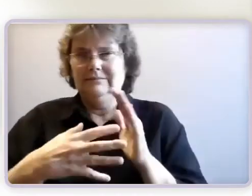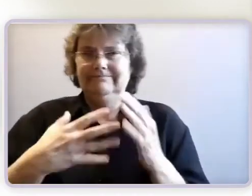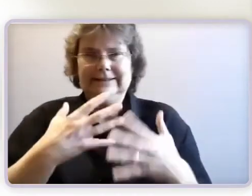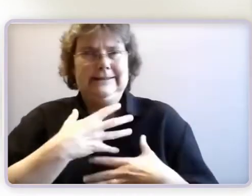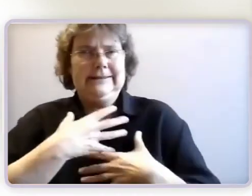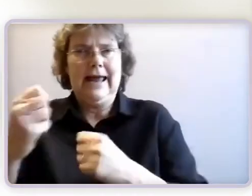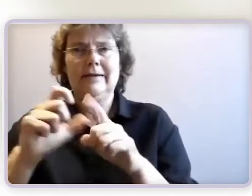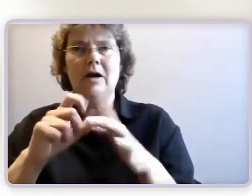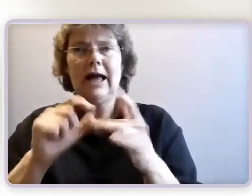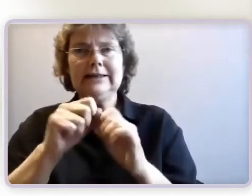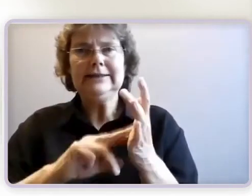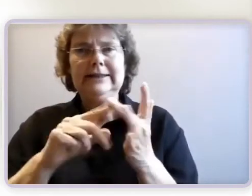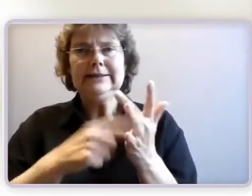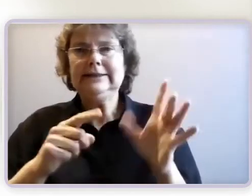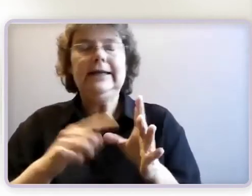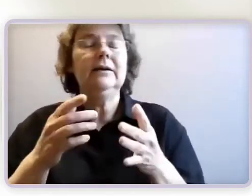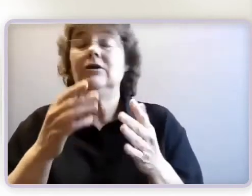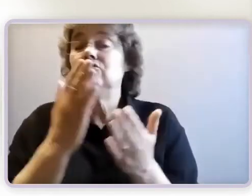basically anything that hurts someone.